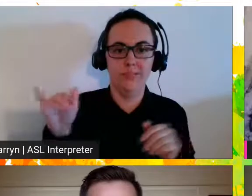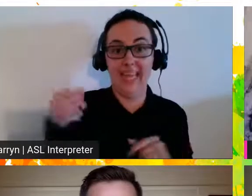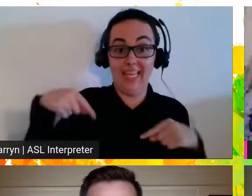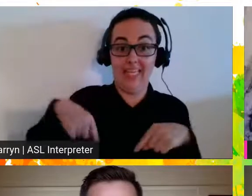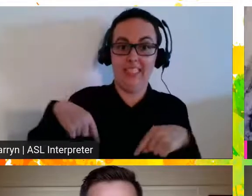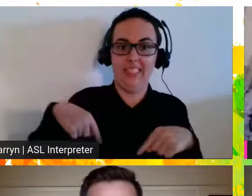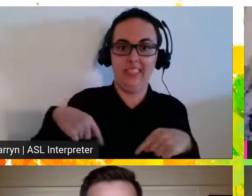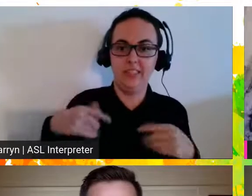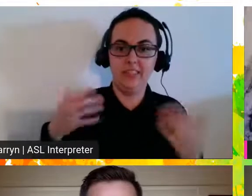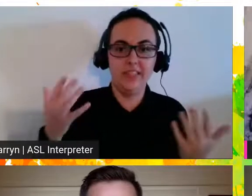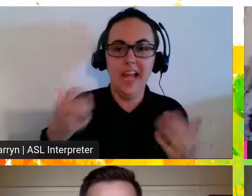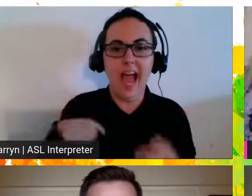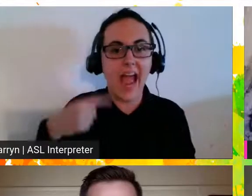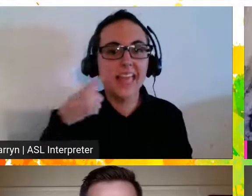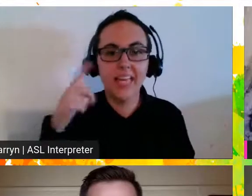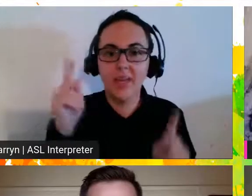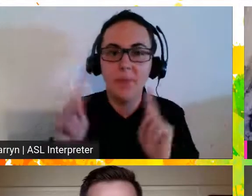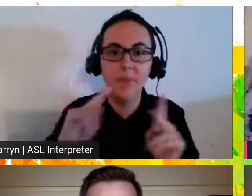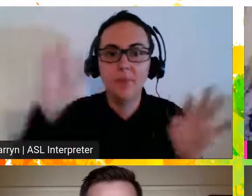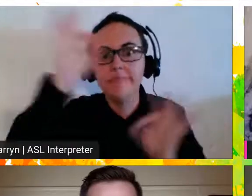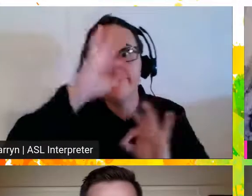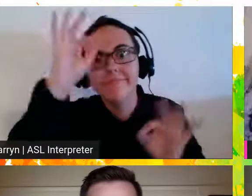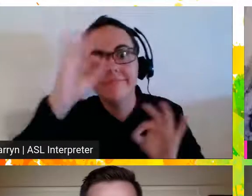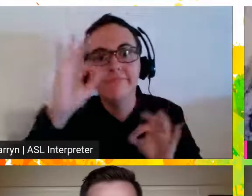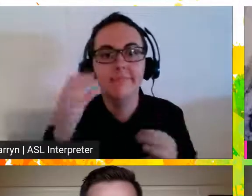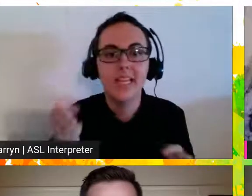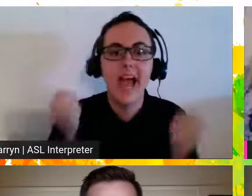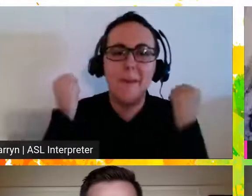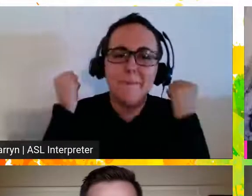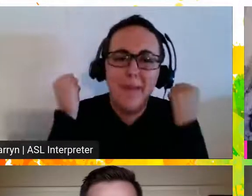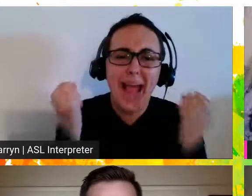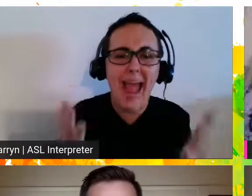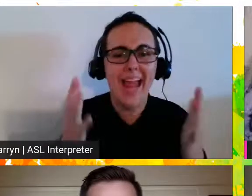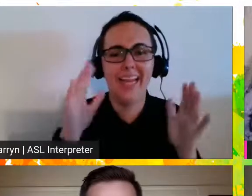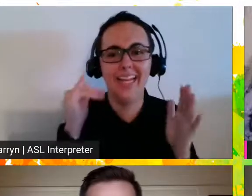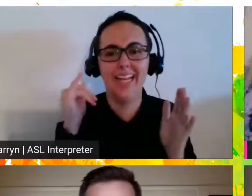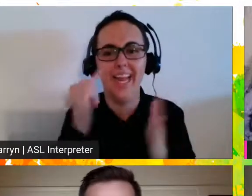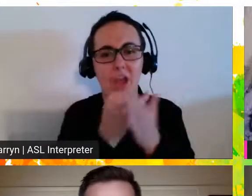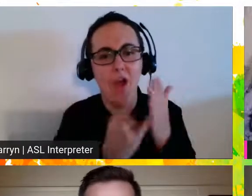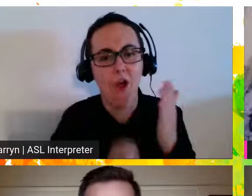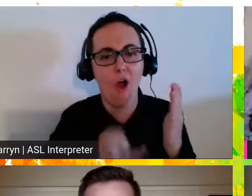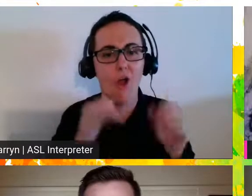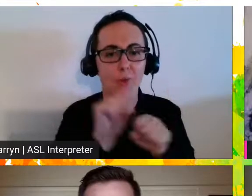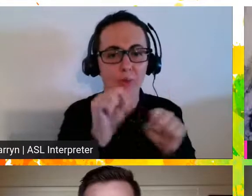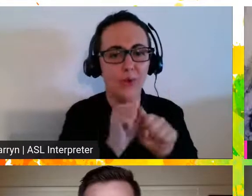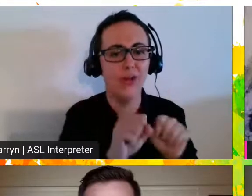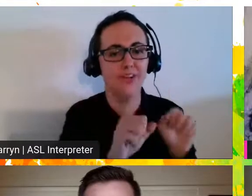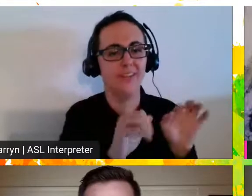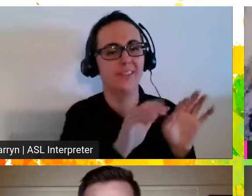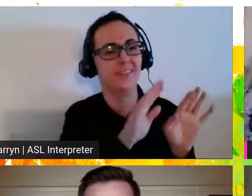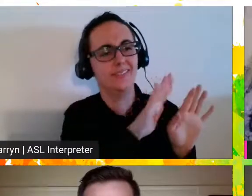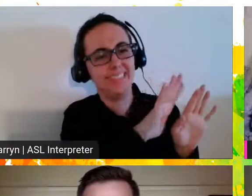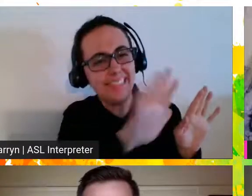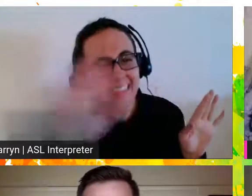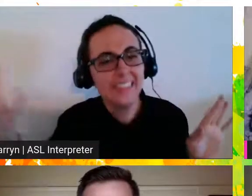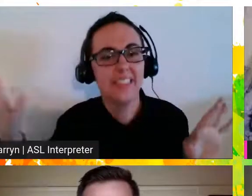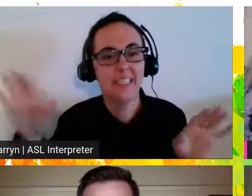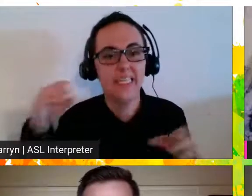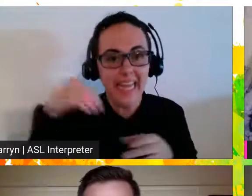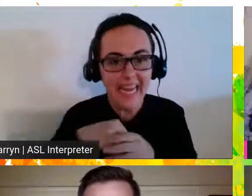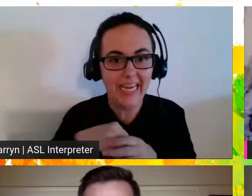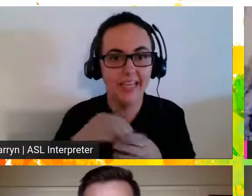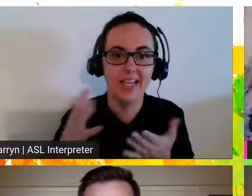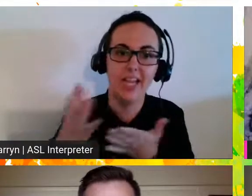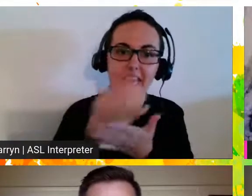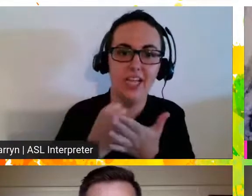of how many works are in the museum's collection. You might want to share that. And what is your process as you go